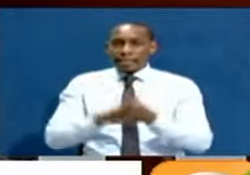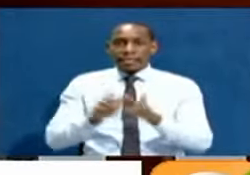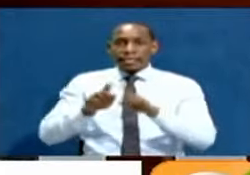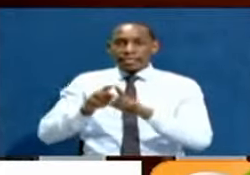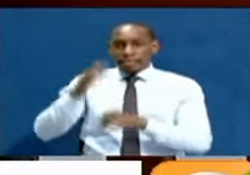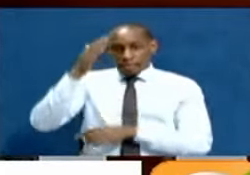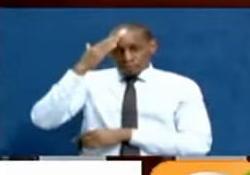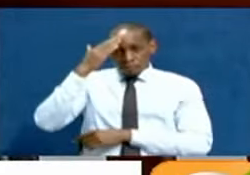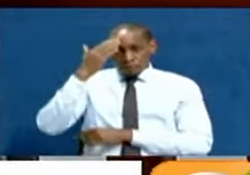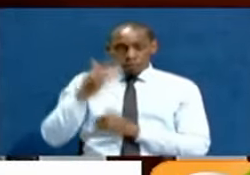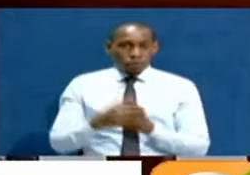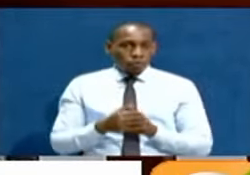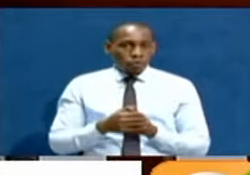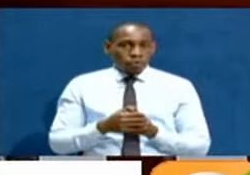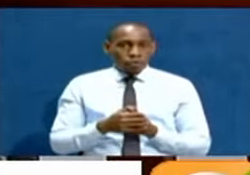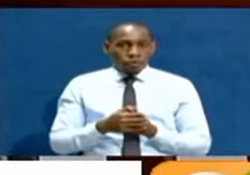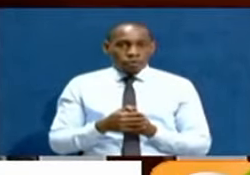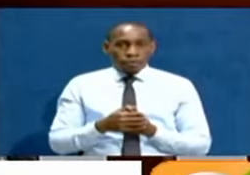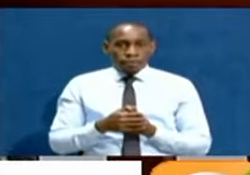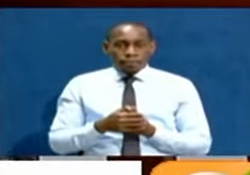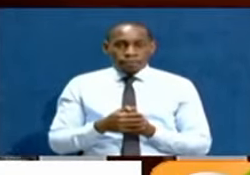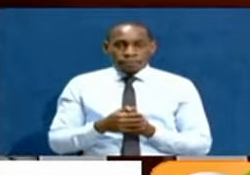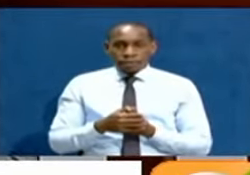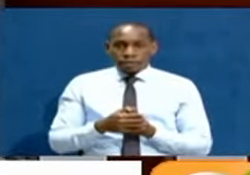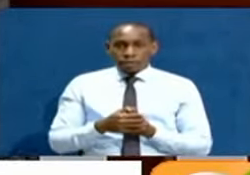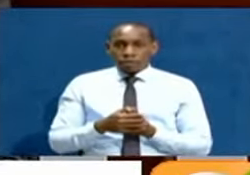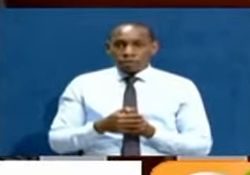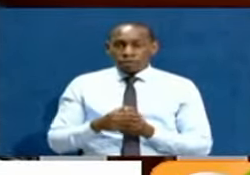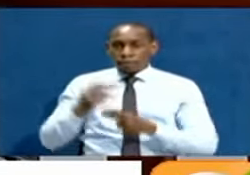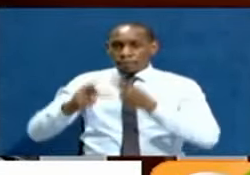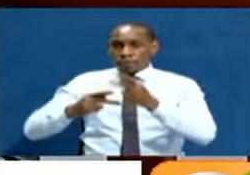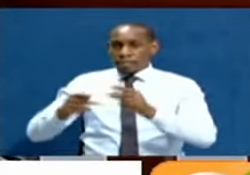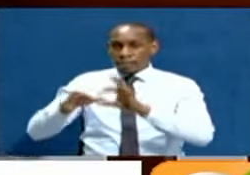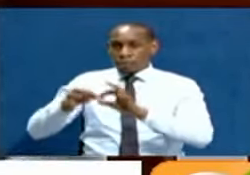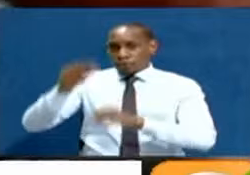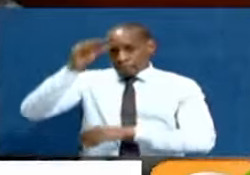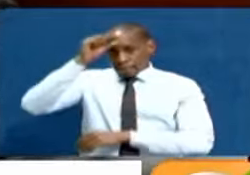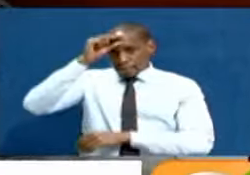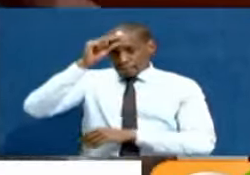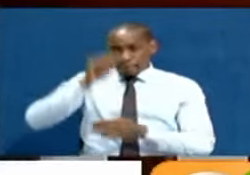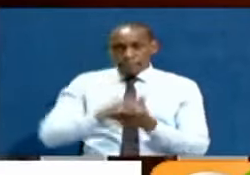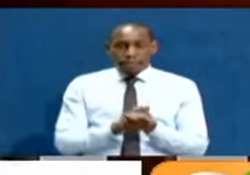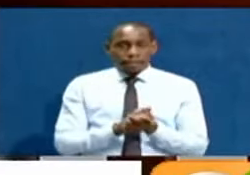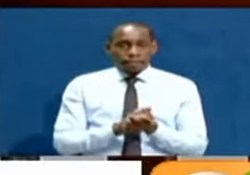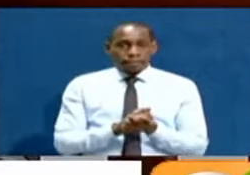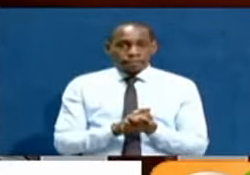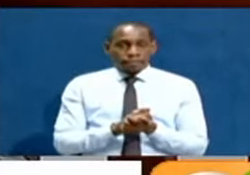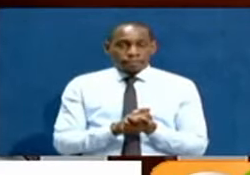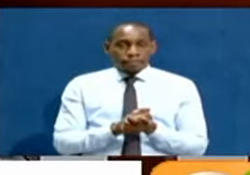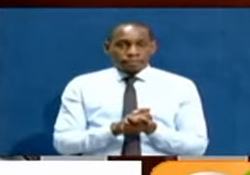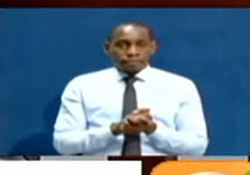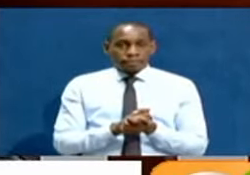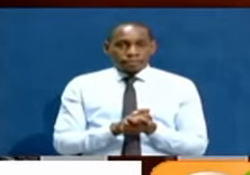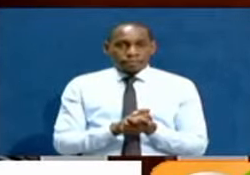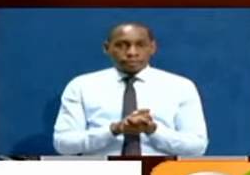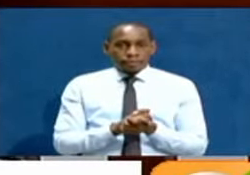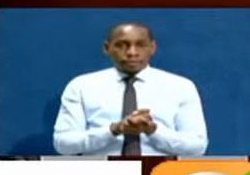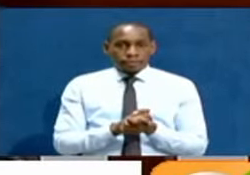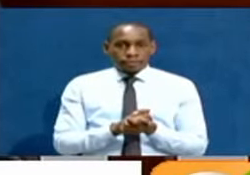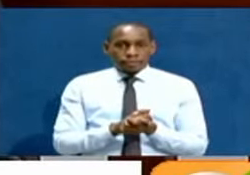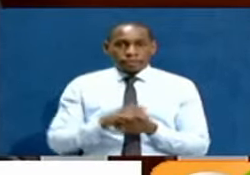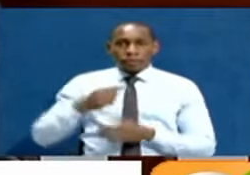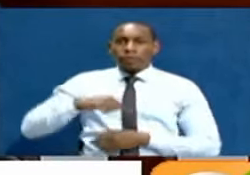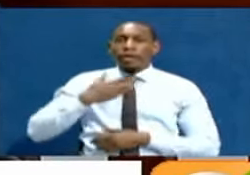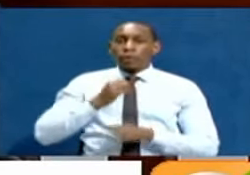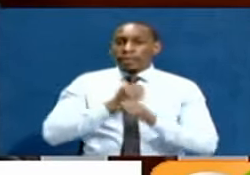that we are not in a strong financial position. And therefore, what chance do we have? We don't want to suck somebody else's profit to fund the airline. What